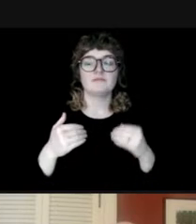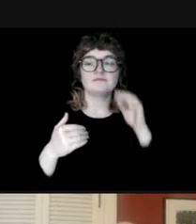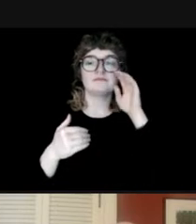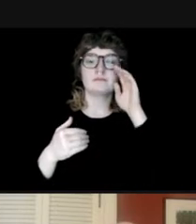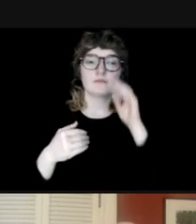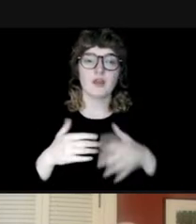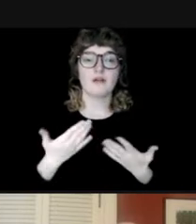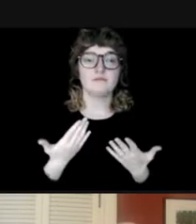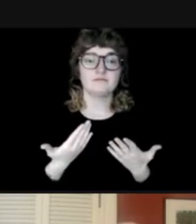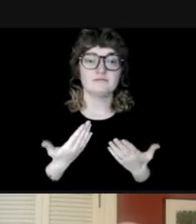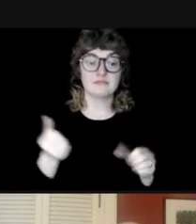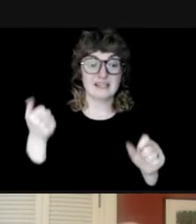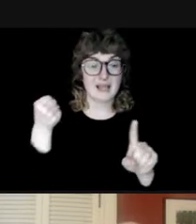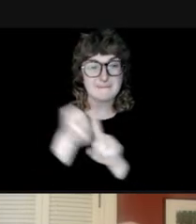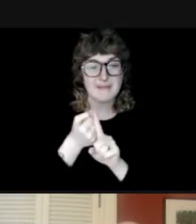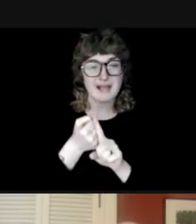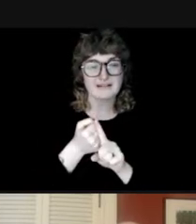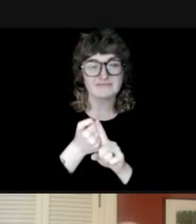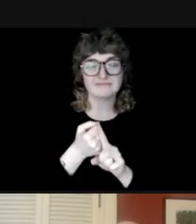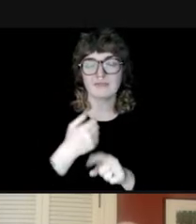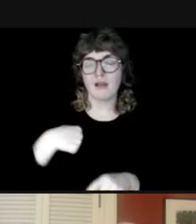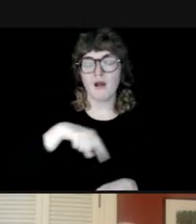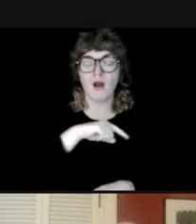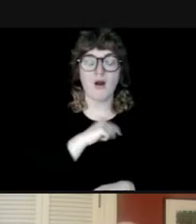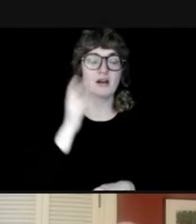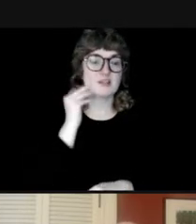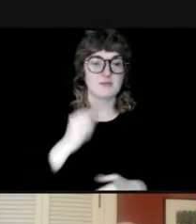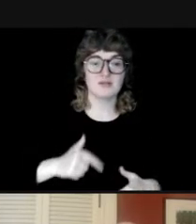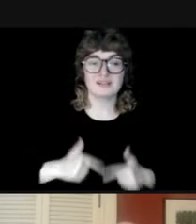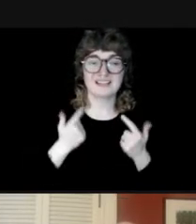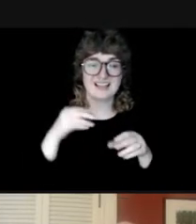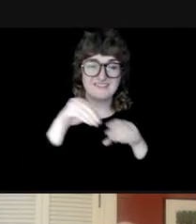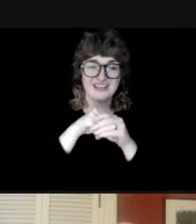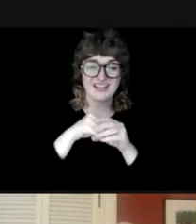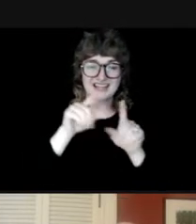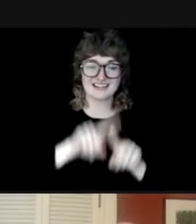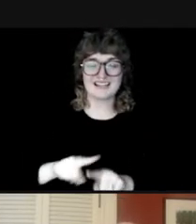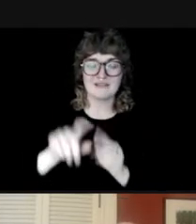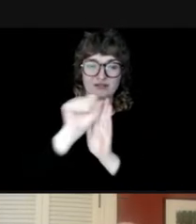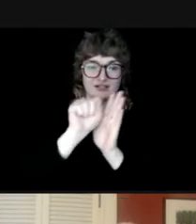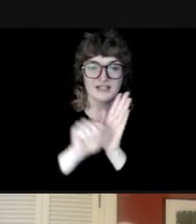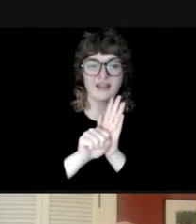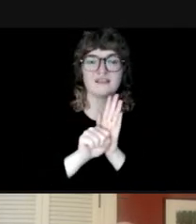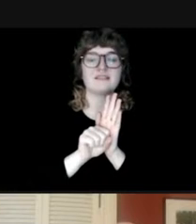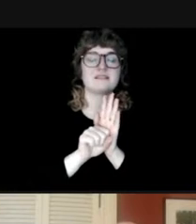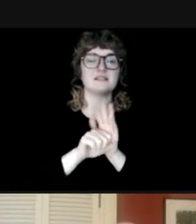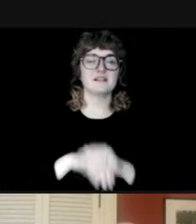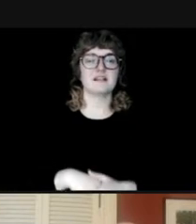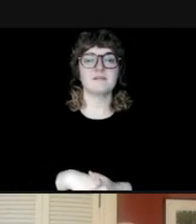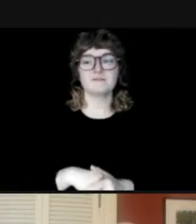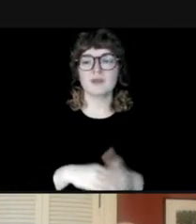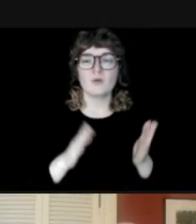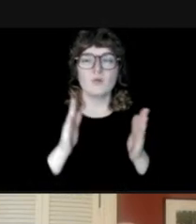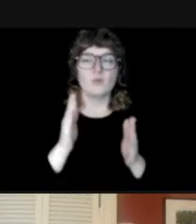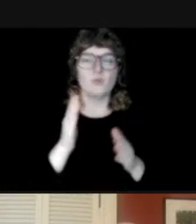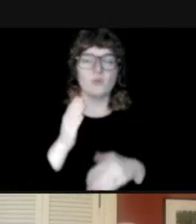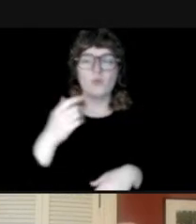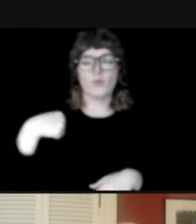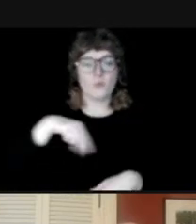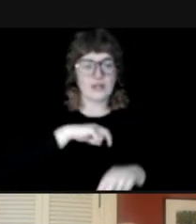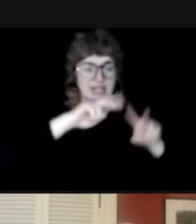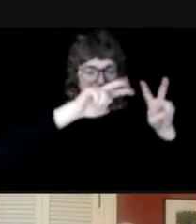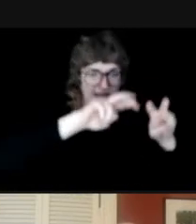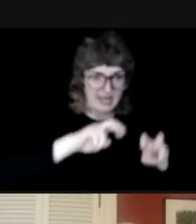in. Now, I enjoy anniversaries because they bring our ancestors into focus for a year or two each